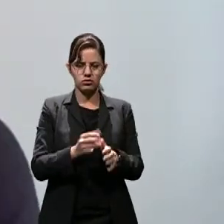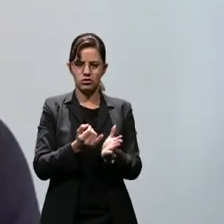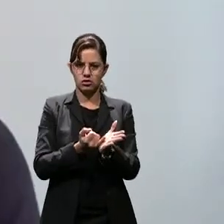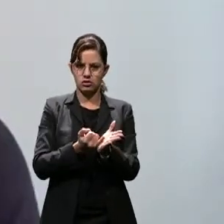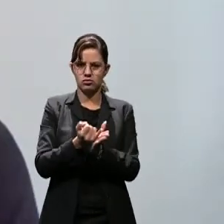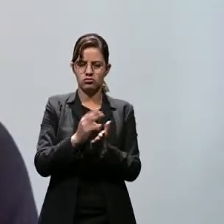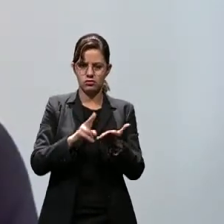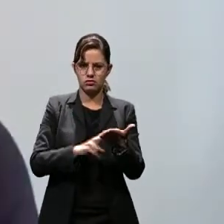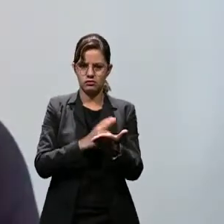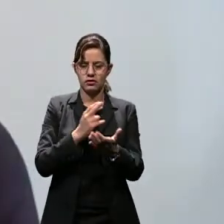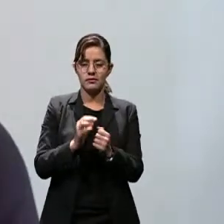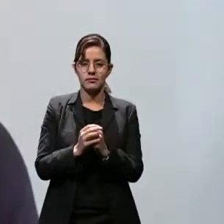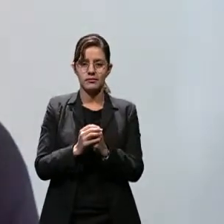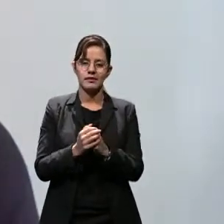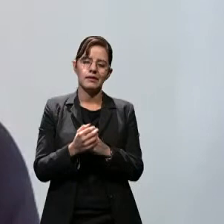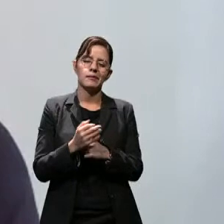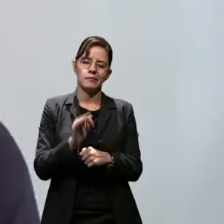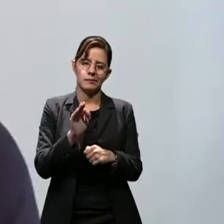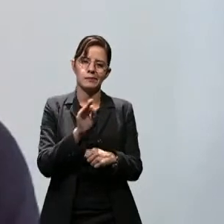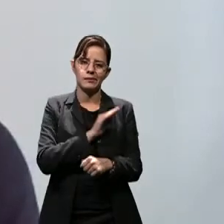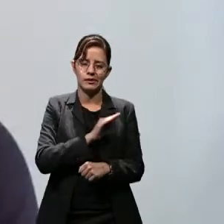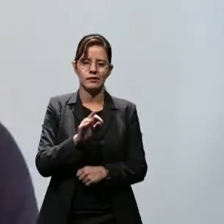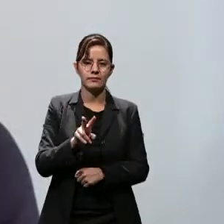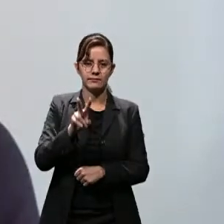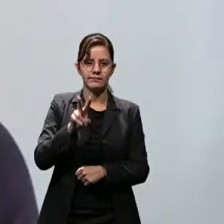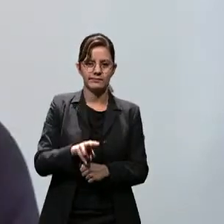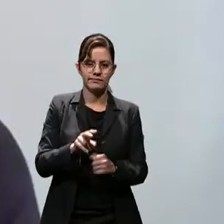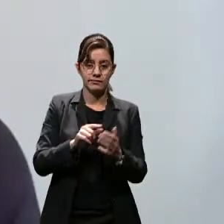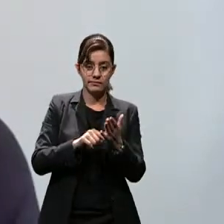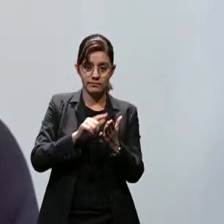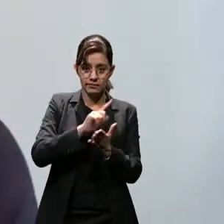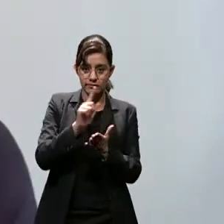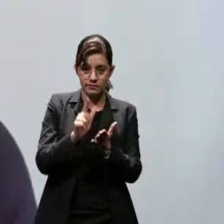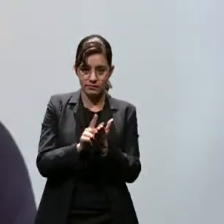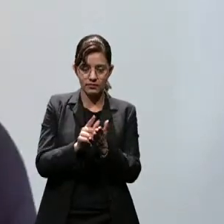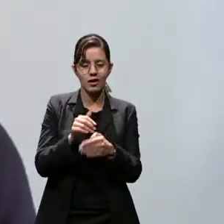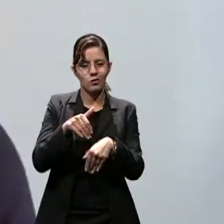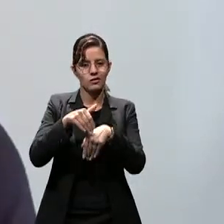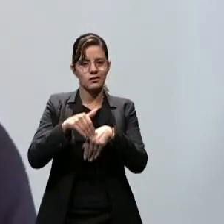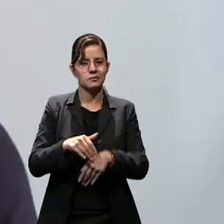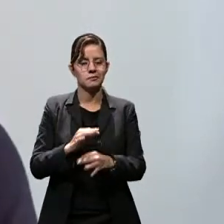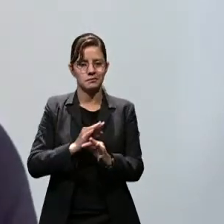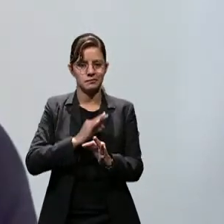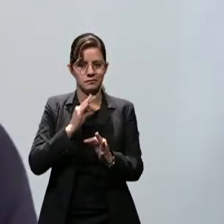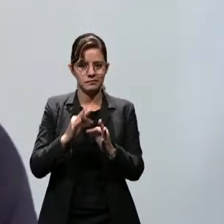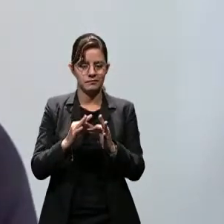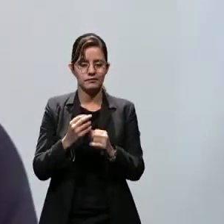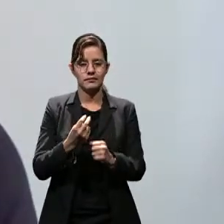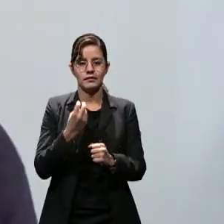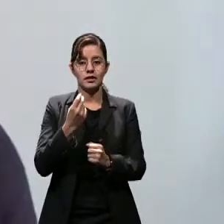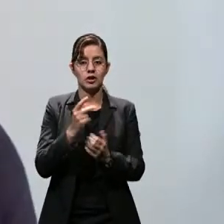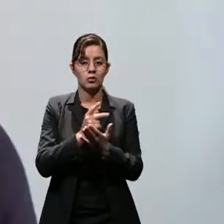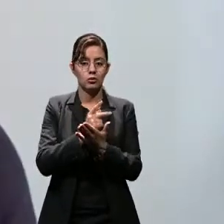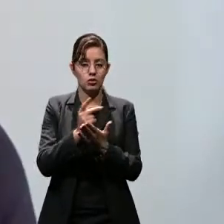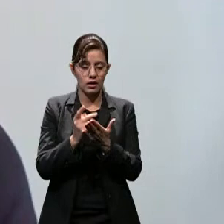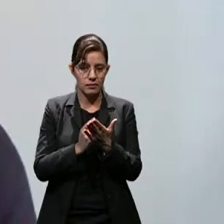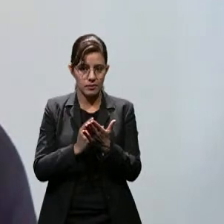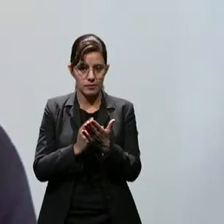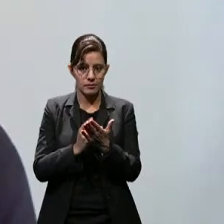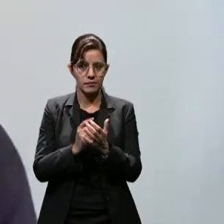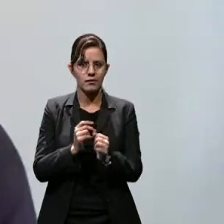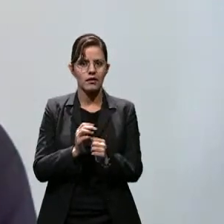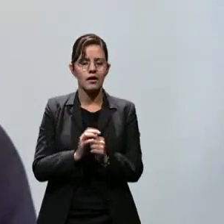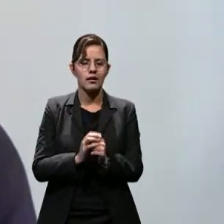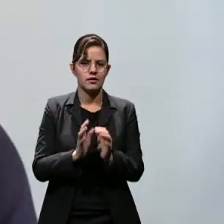and legislations, and to materialize these policies. In this line of thought, the program has